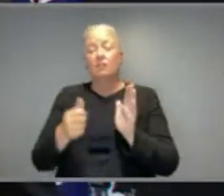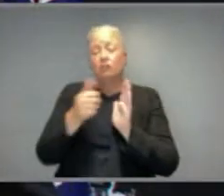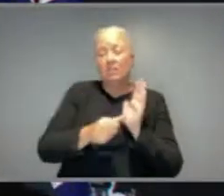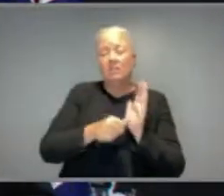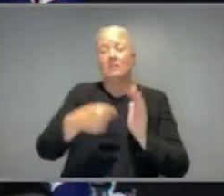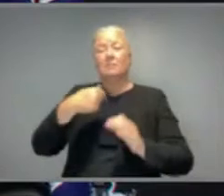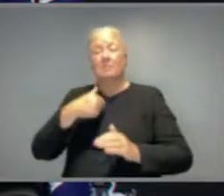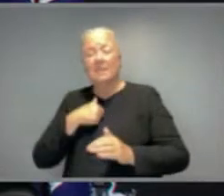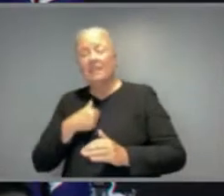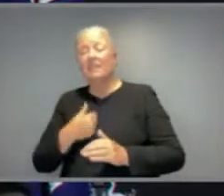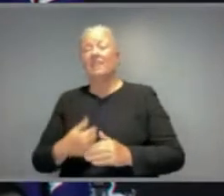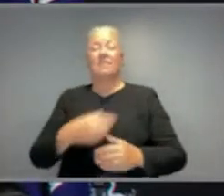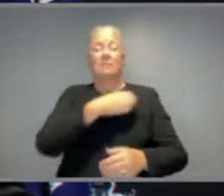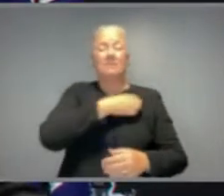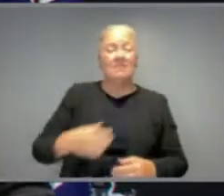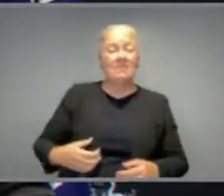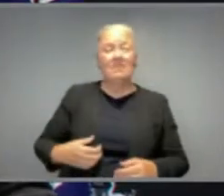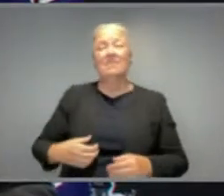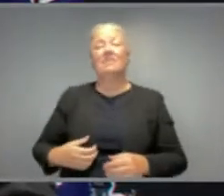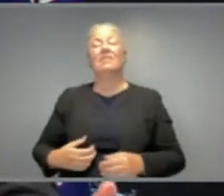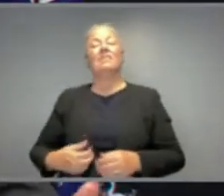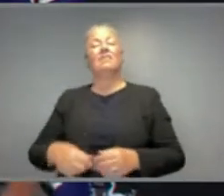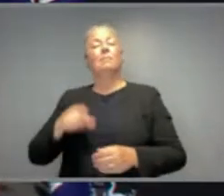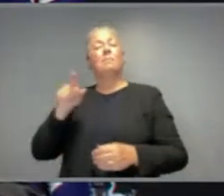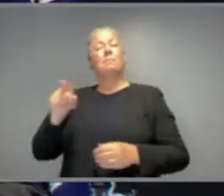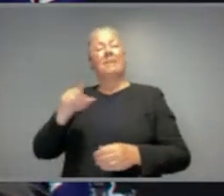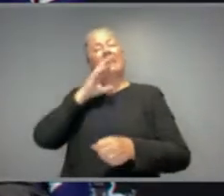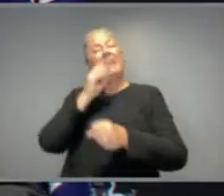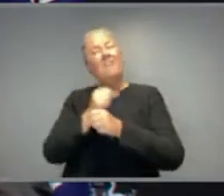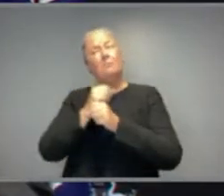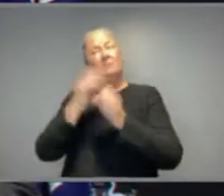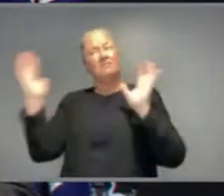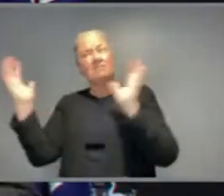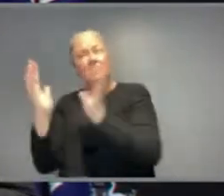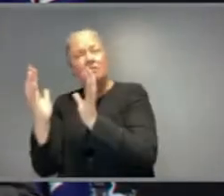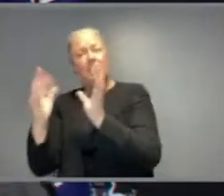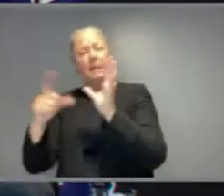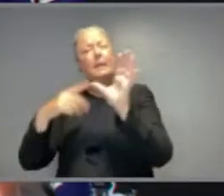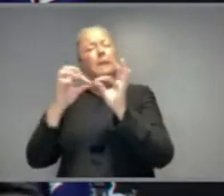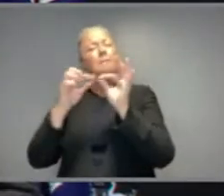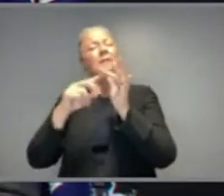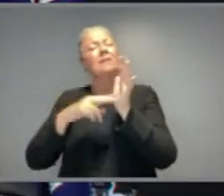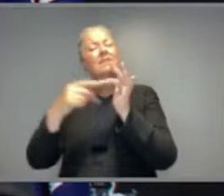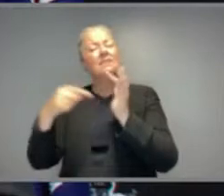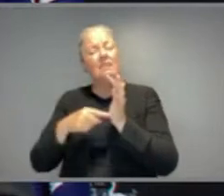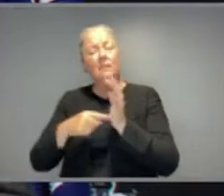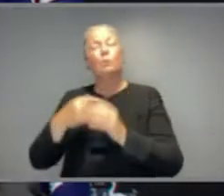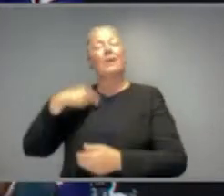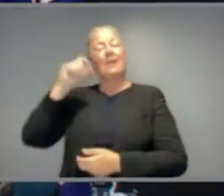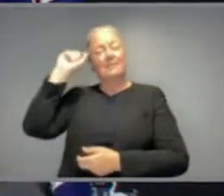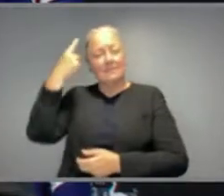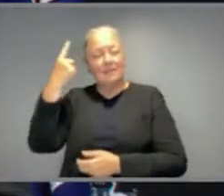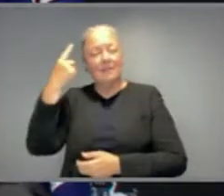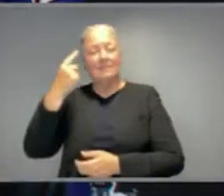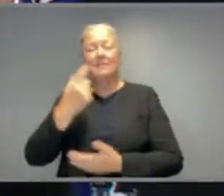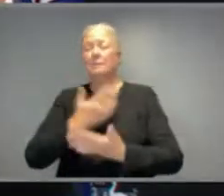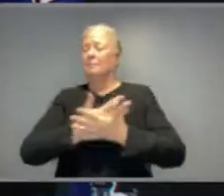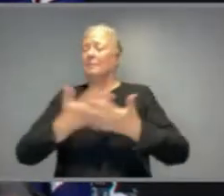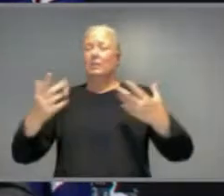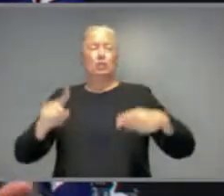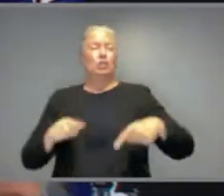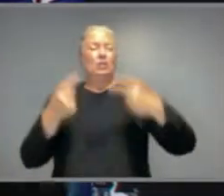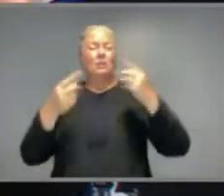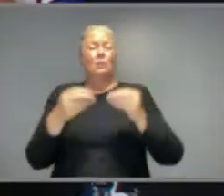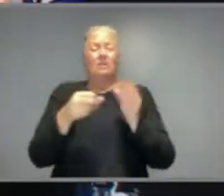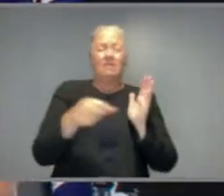Cabinet, have sought to understand the challenges that are both health and economic. That's why I've always said